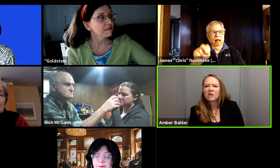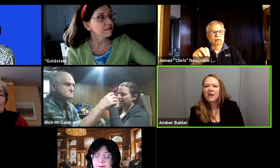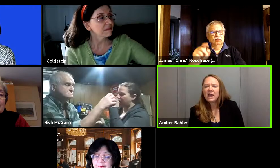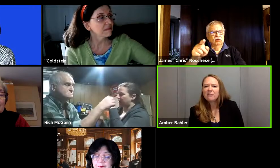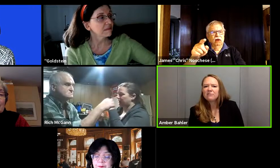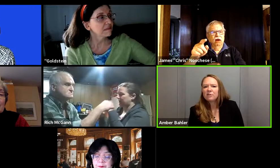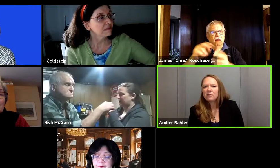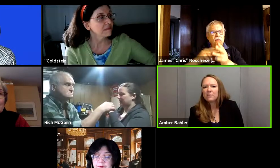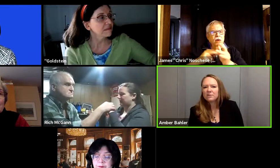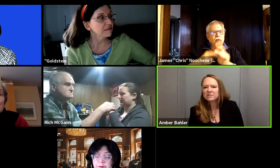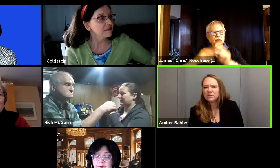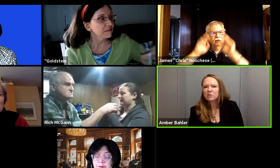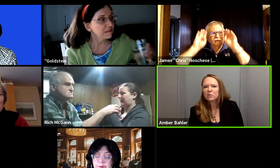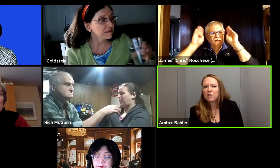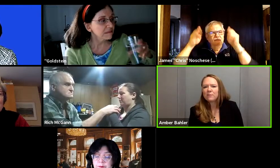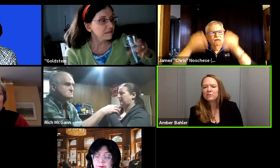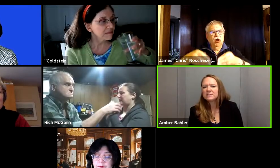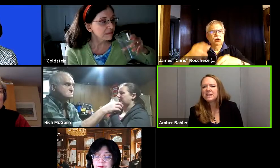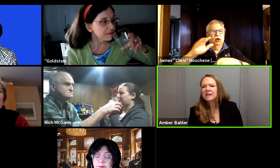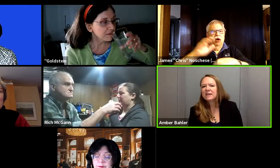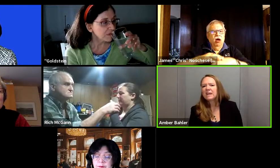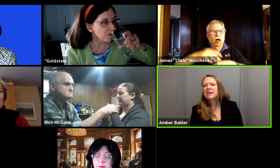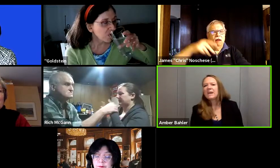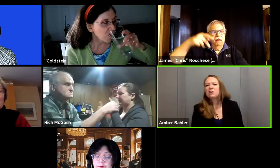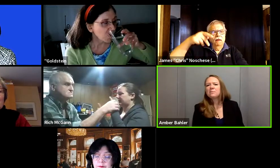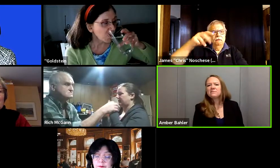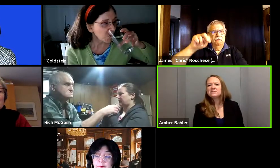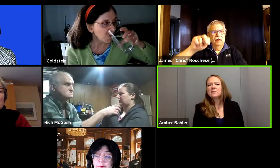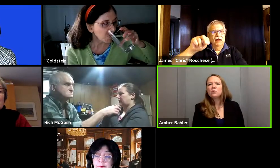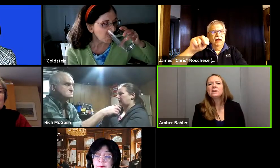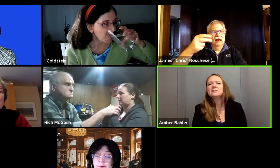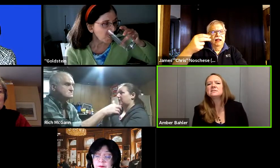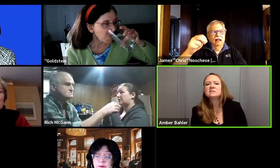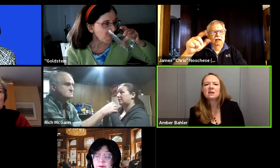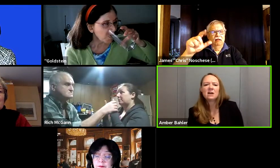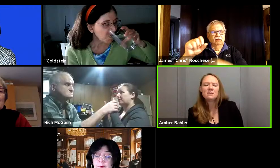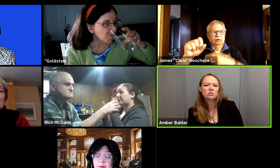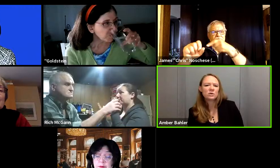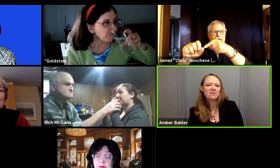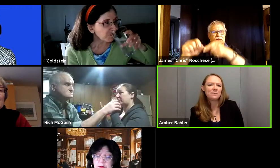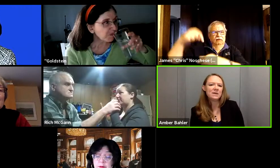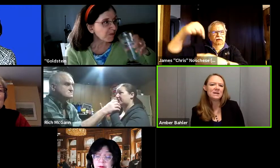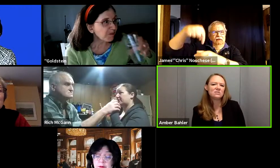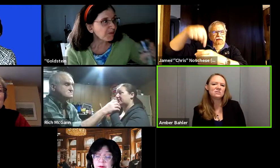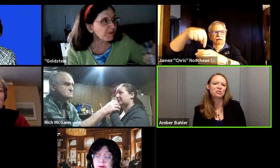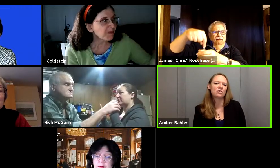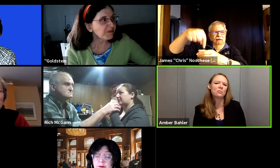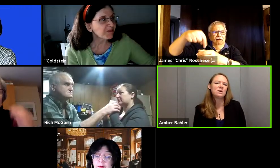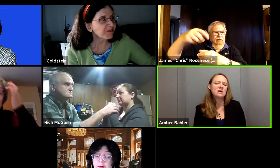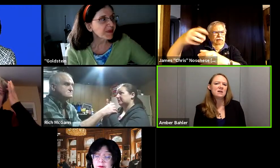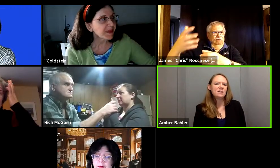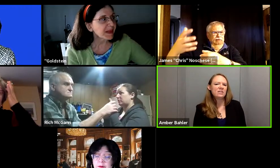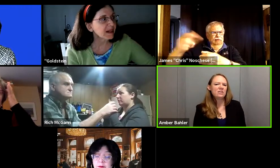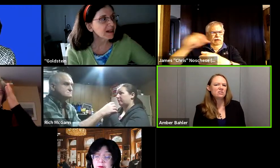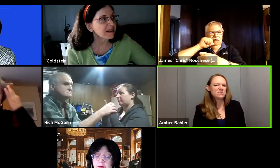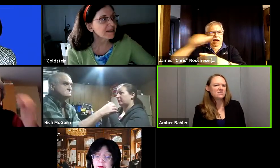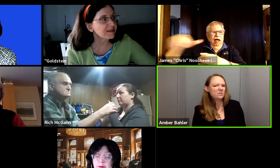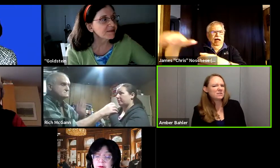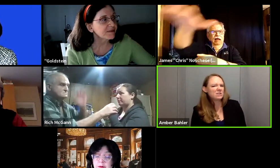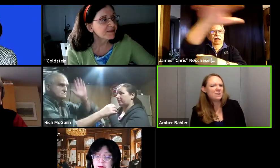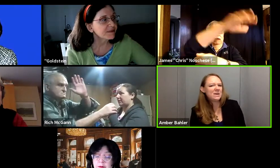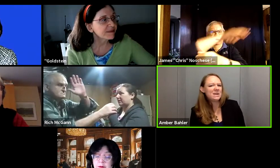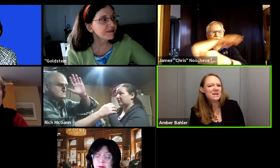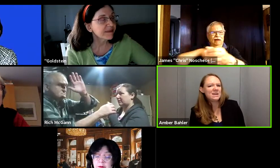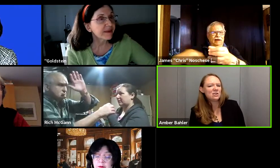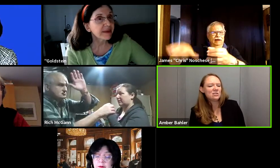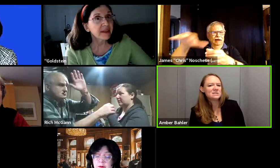we could have a we represent Allegheny County, but if someone is joining the Penn Hills group, they're just